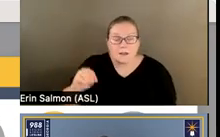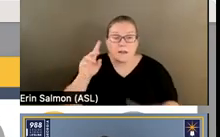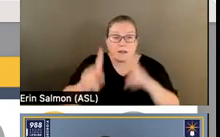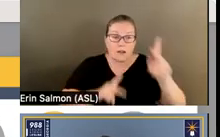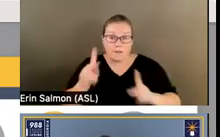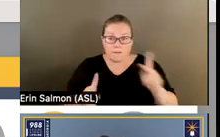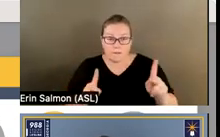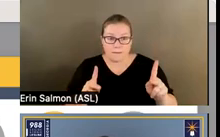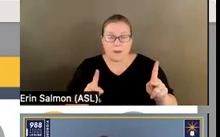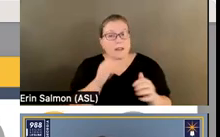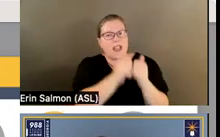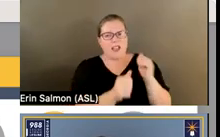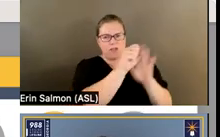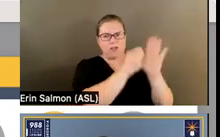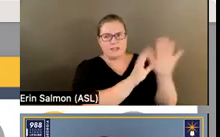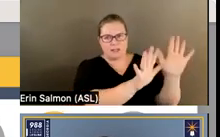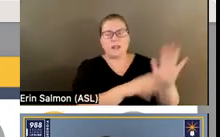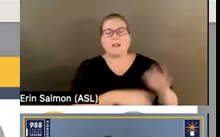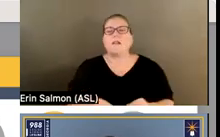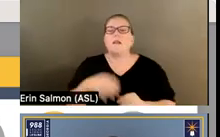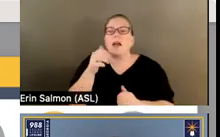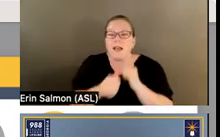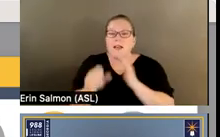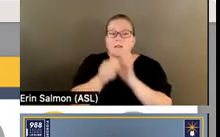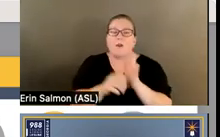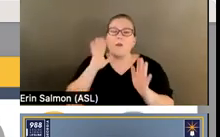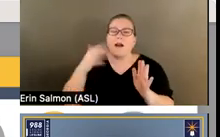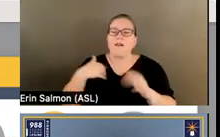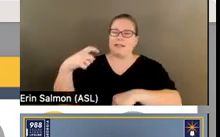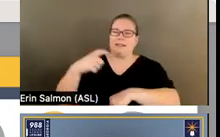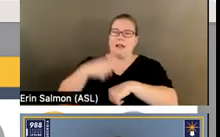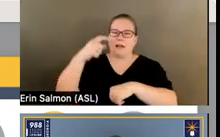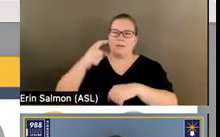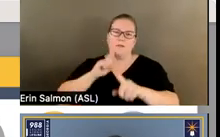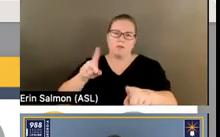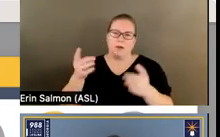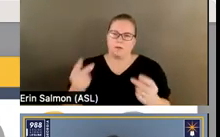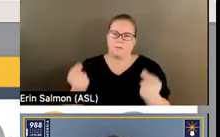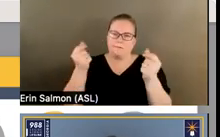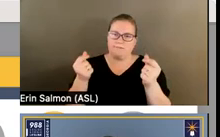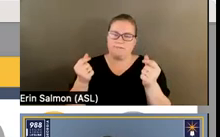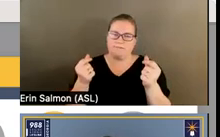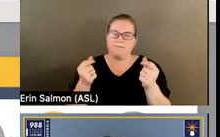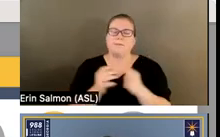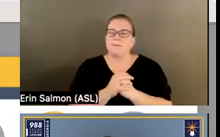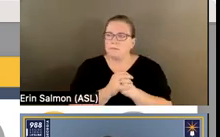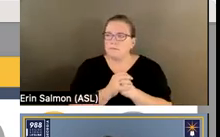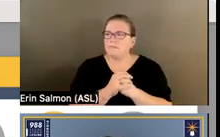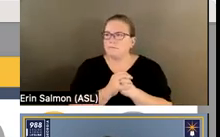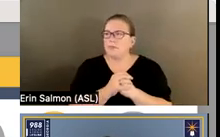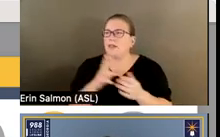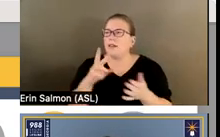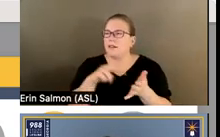in every state will have access to timely crisis response. And so what we recognize is